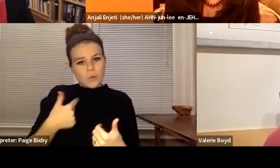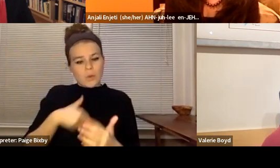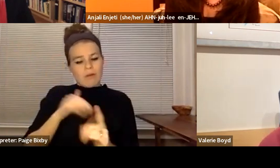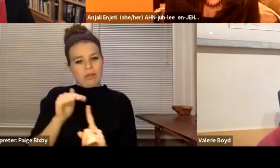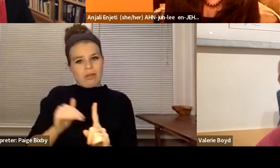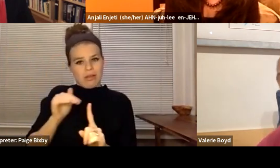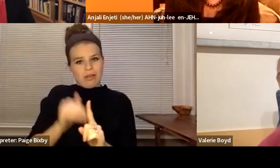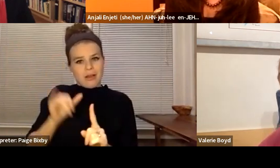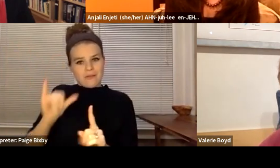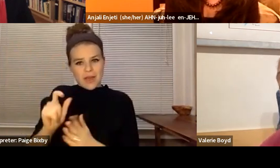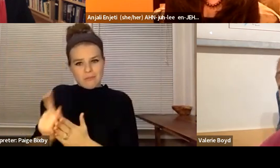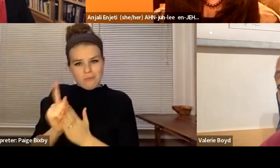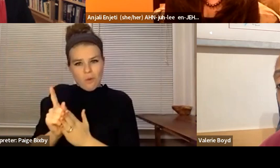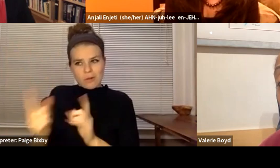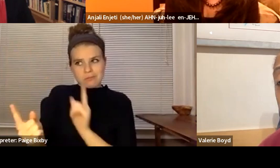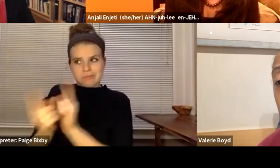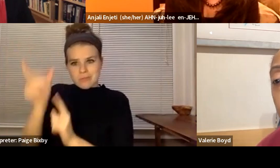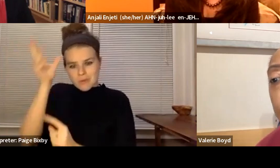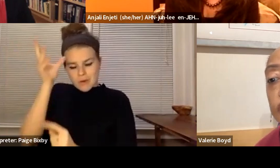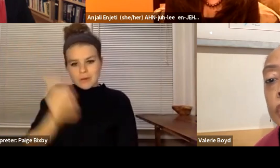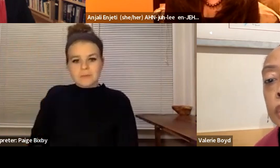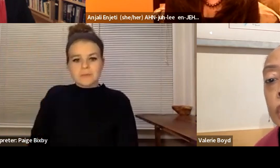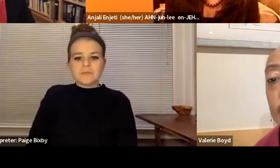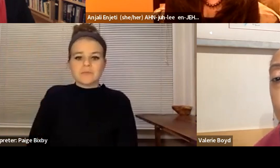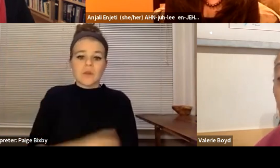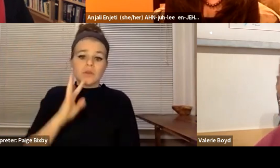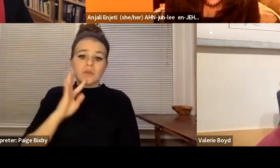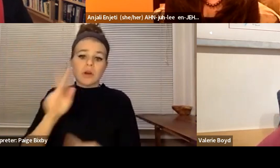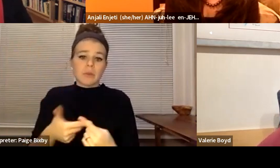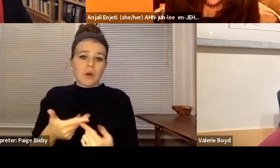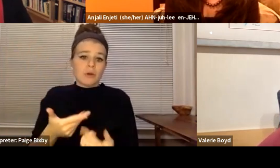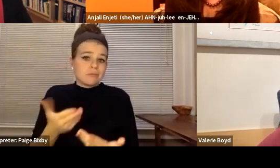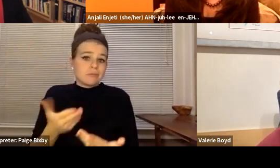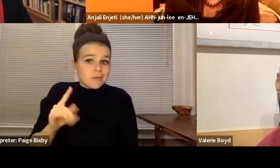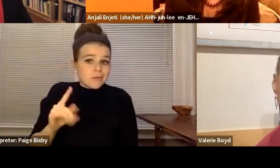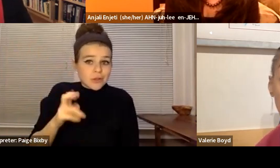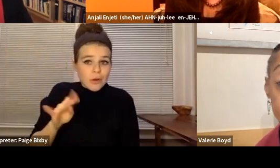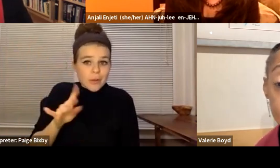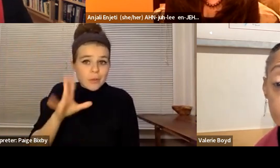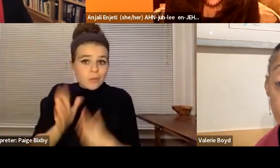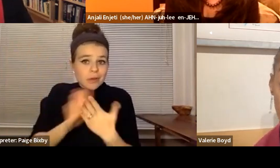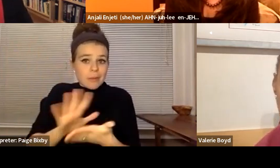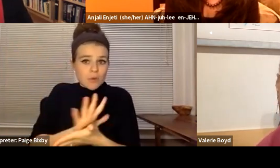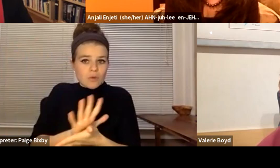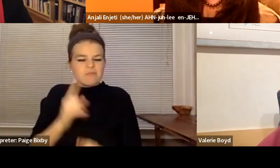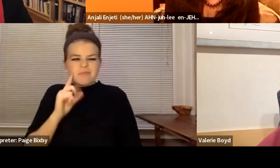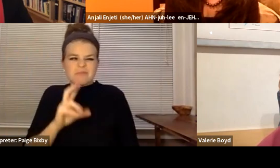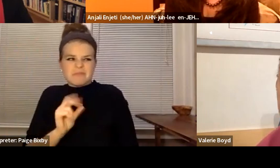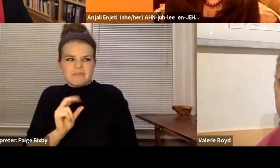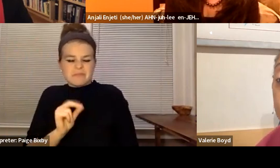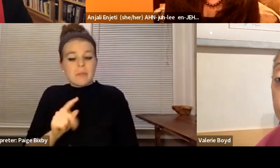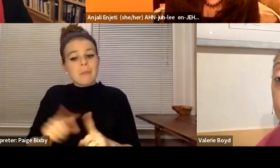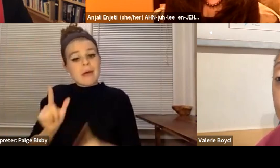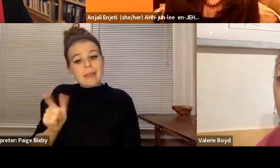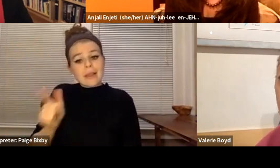We talked of whether her novel Tar Baby would be made into a movie. She thought not, but later when Quincy Jones called about